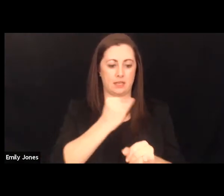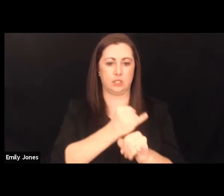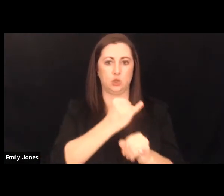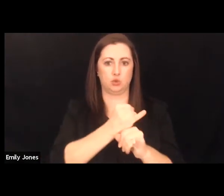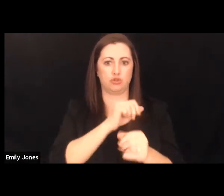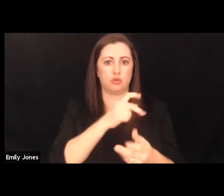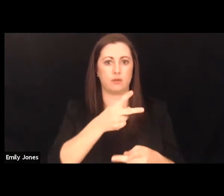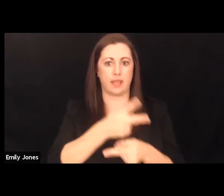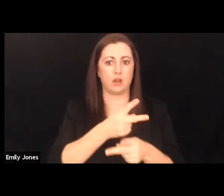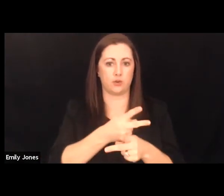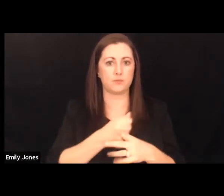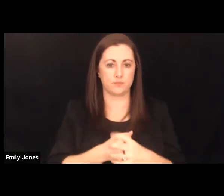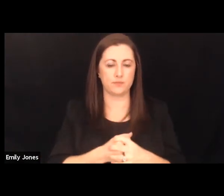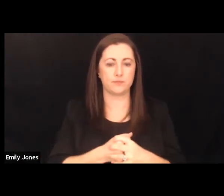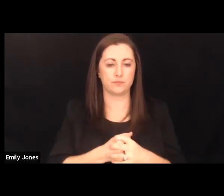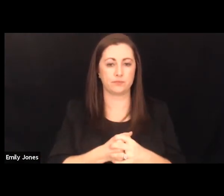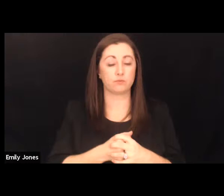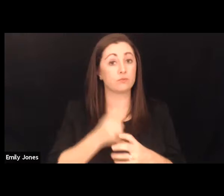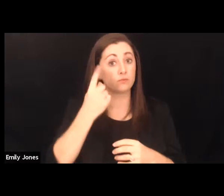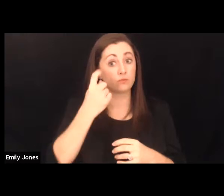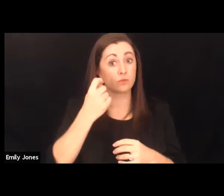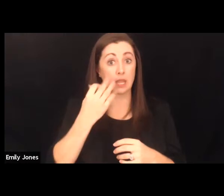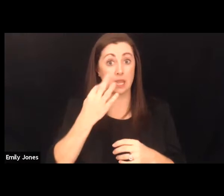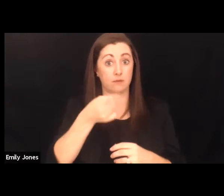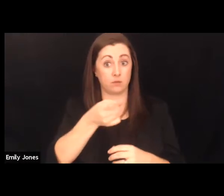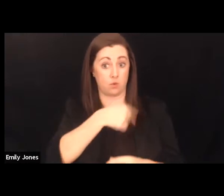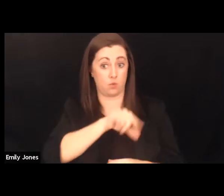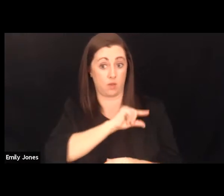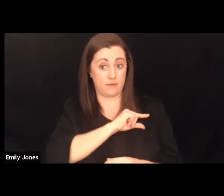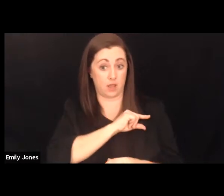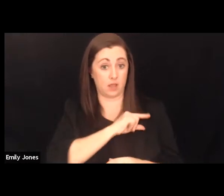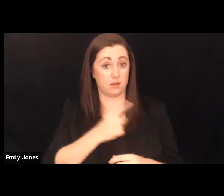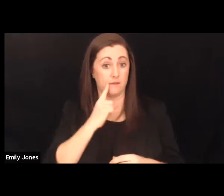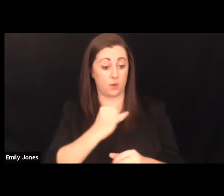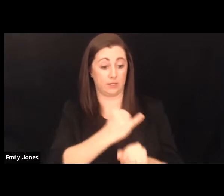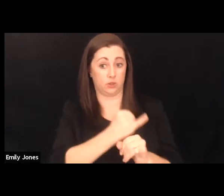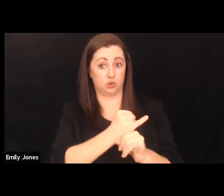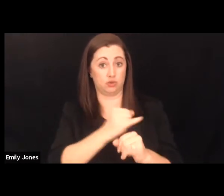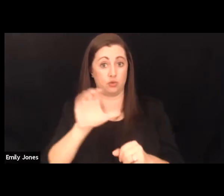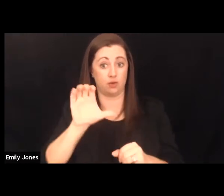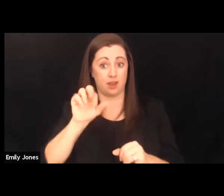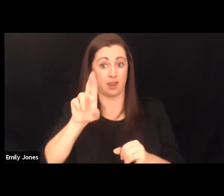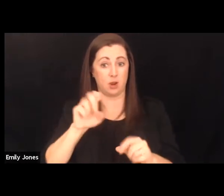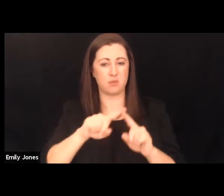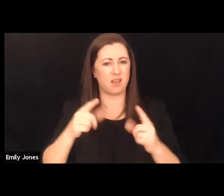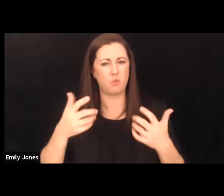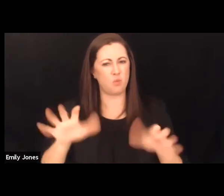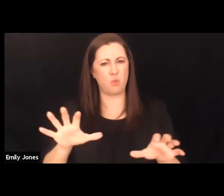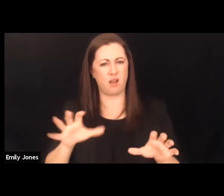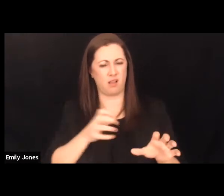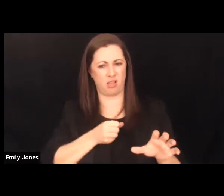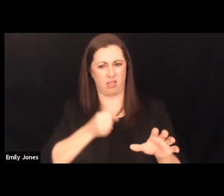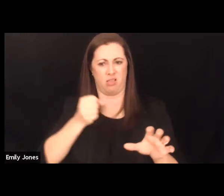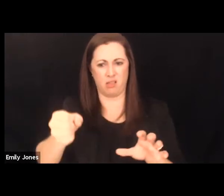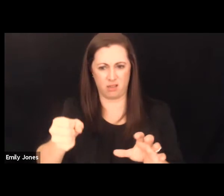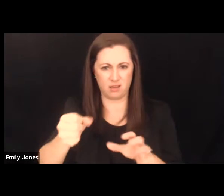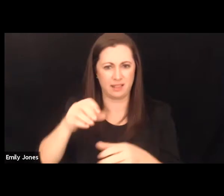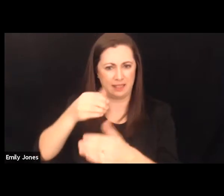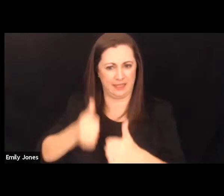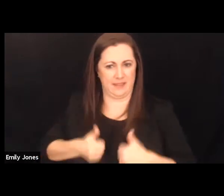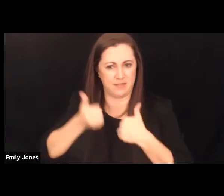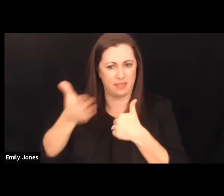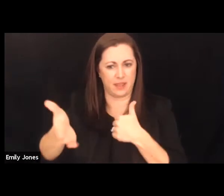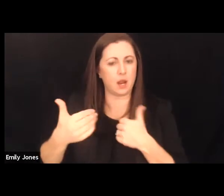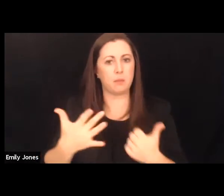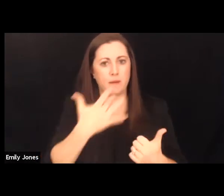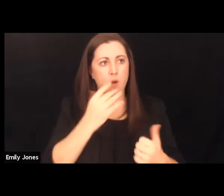care. However, if you qualify for that institutional care, but you don't want to live in an institution, you want to live at home,